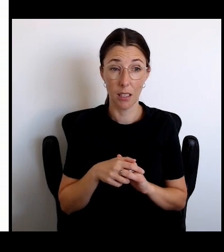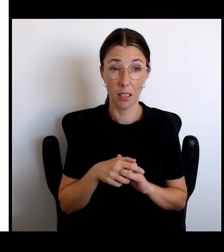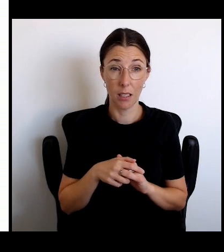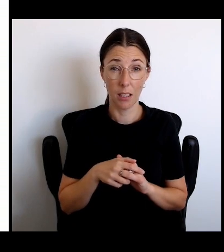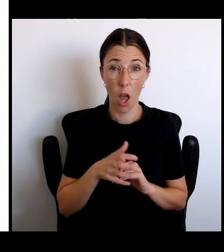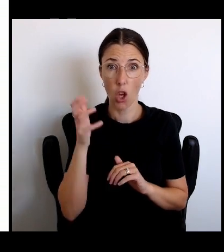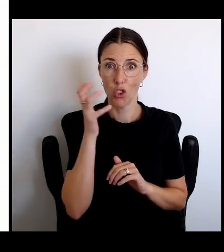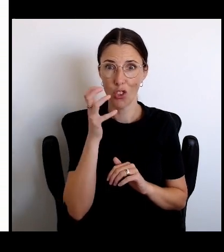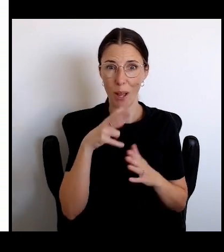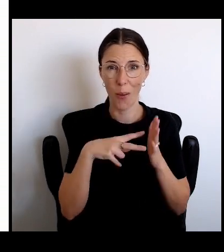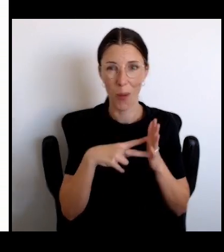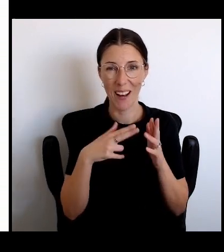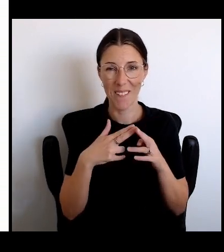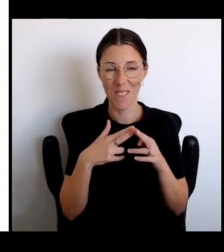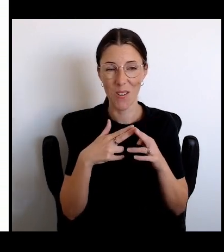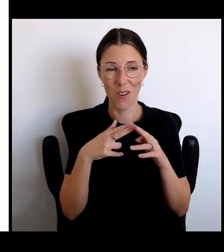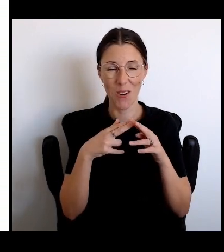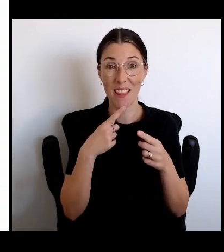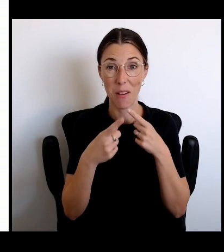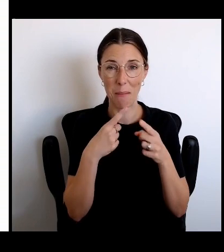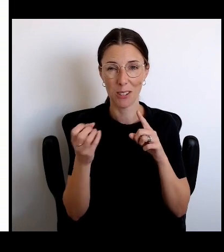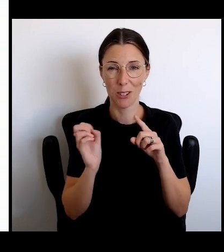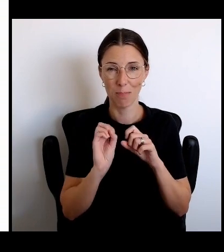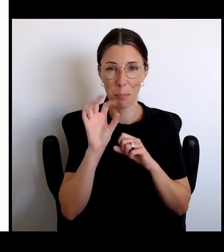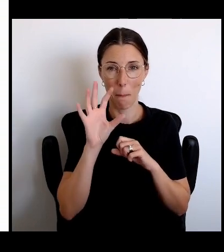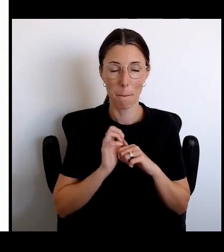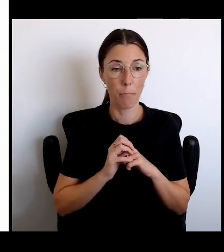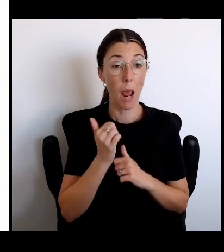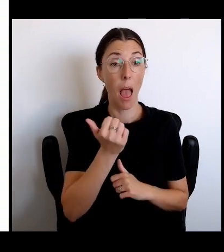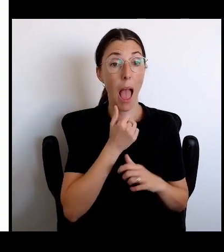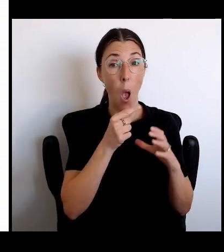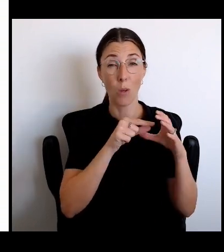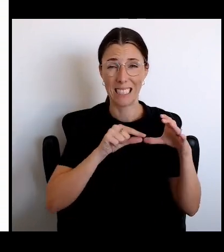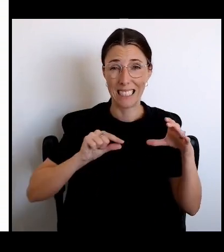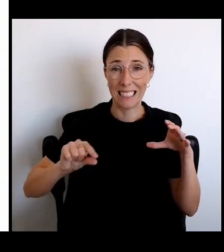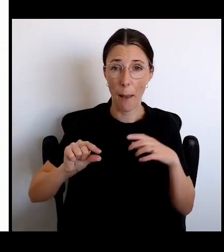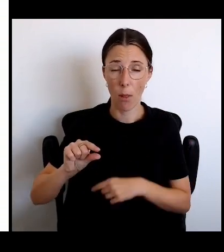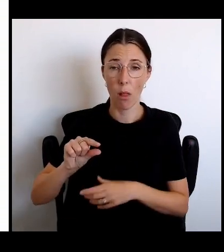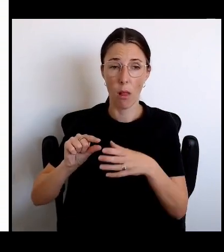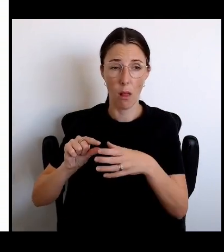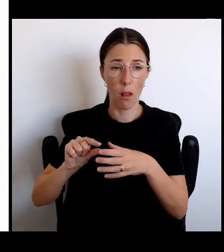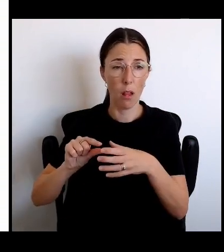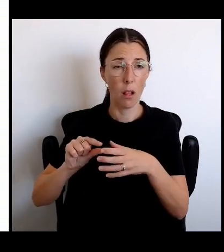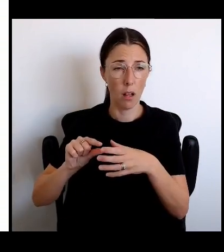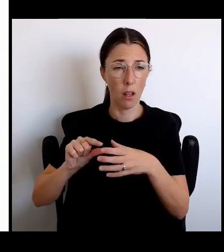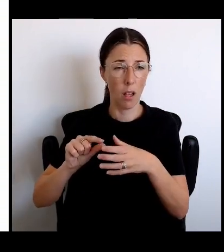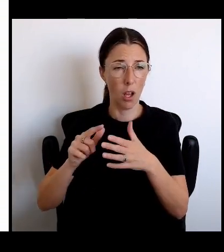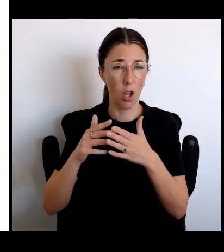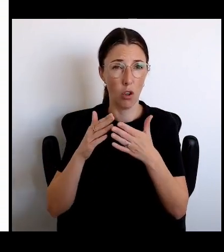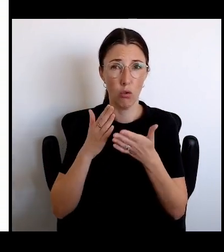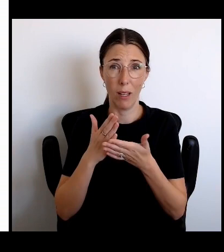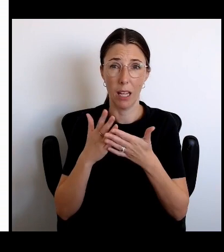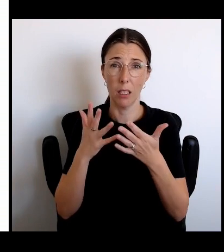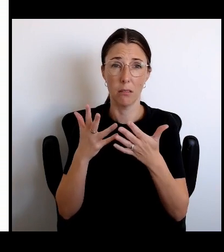sorry, we're just waiting for the slide to come up. Our sample validates the all of the other robust national surveys that have been